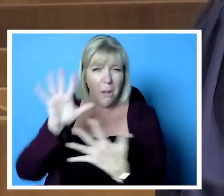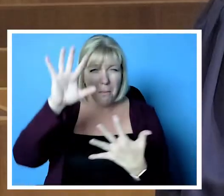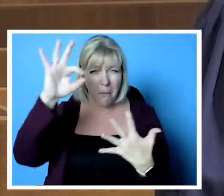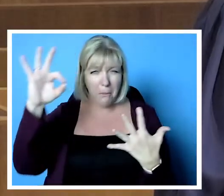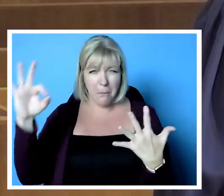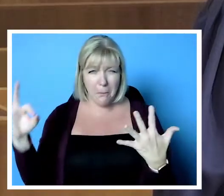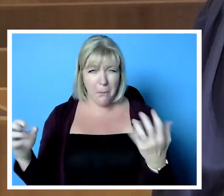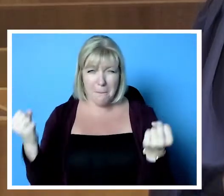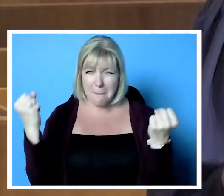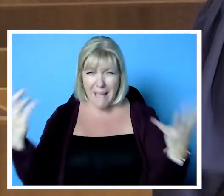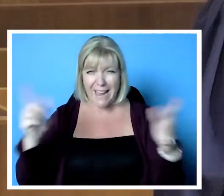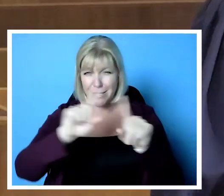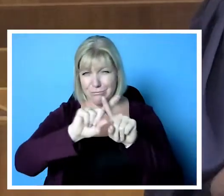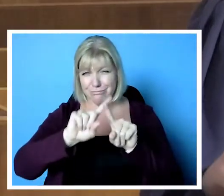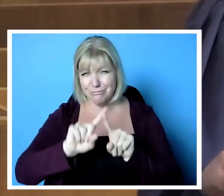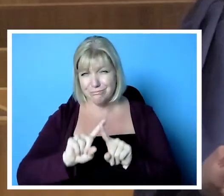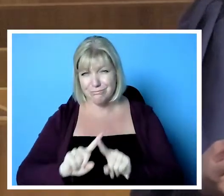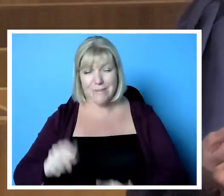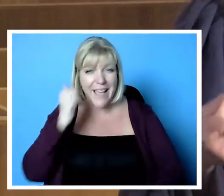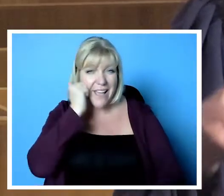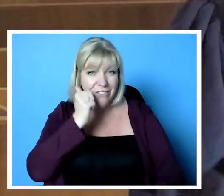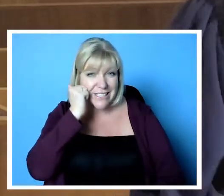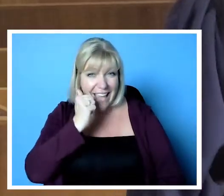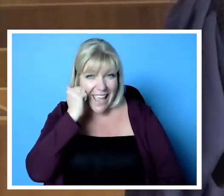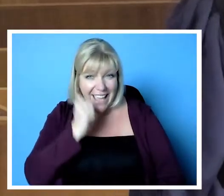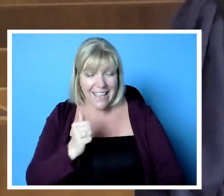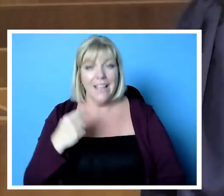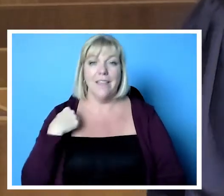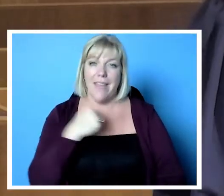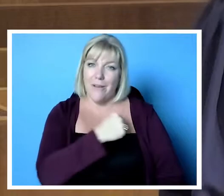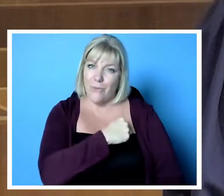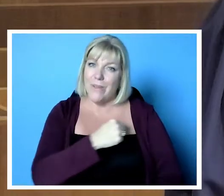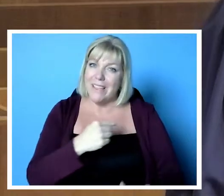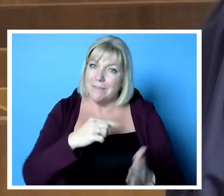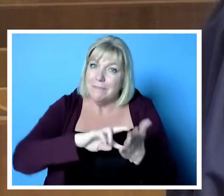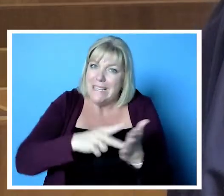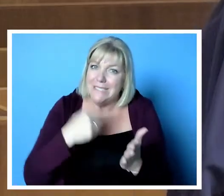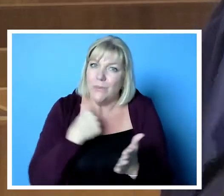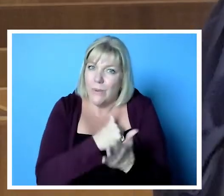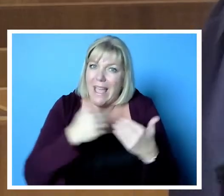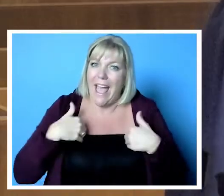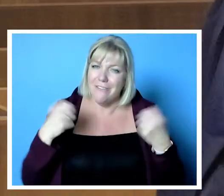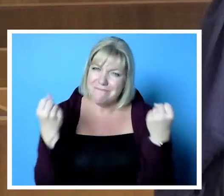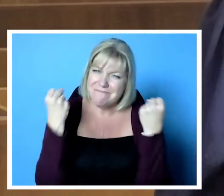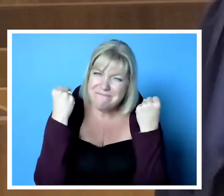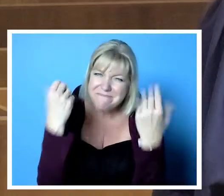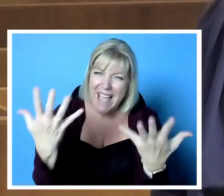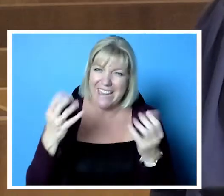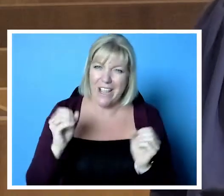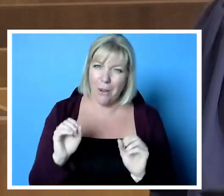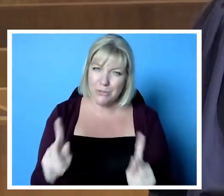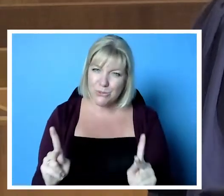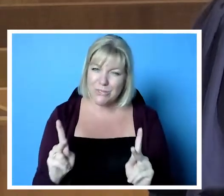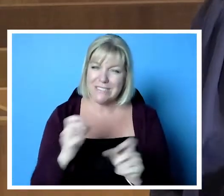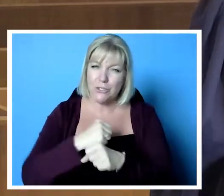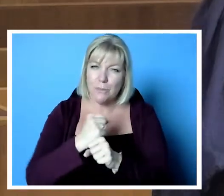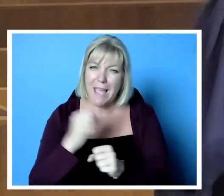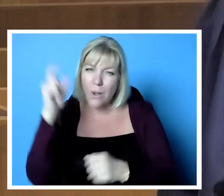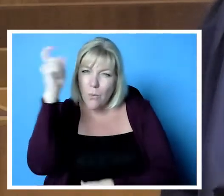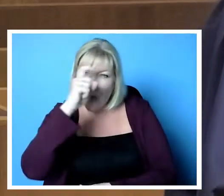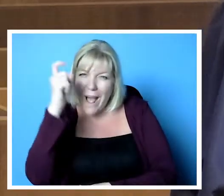day, which means we have countless opportunities to choose wisely